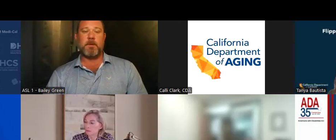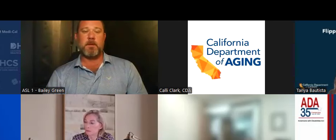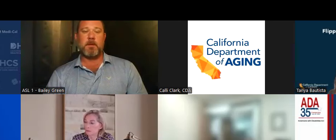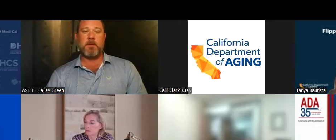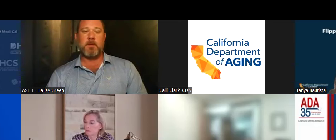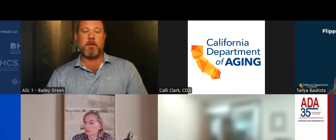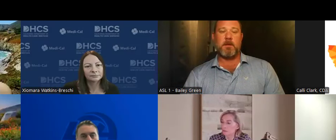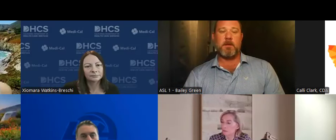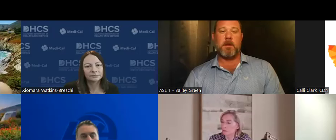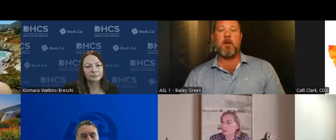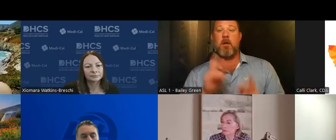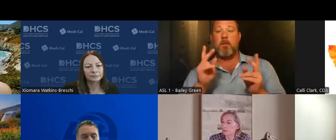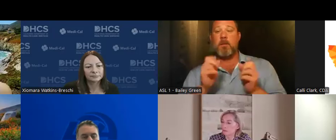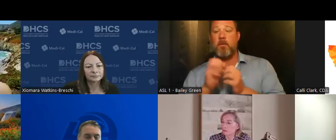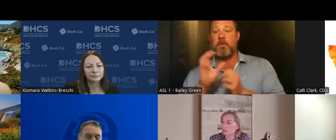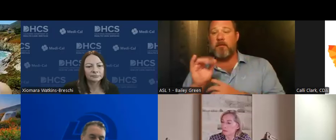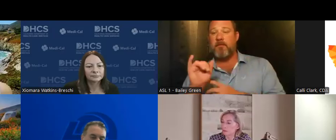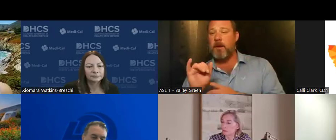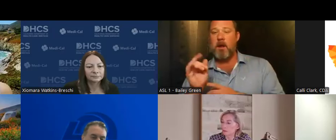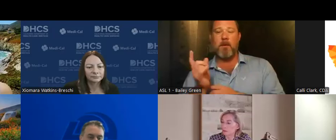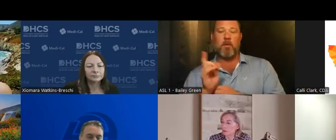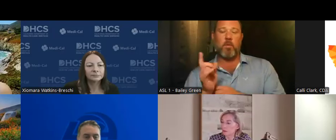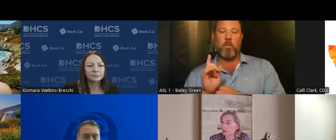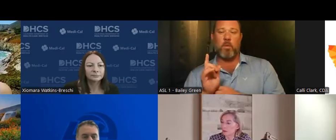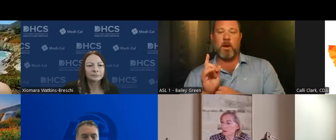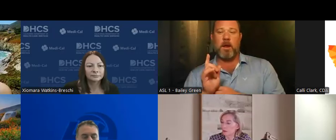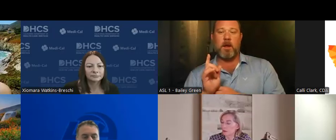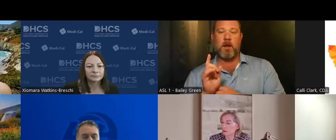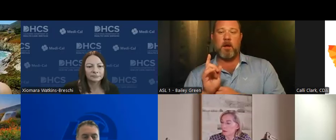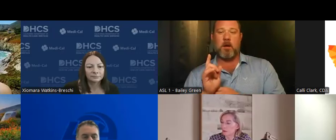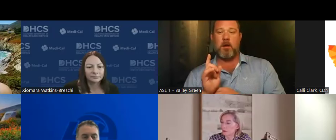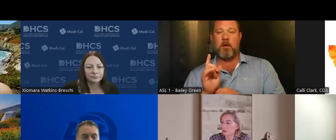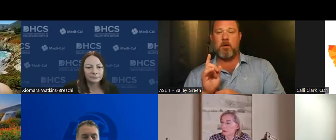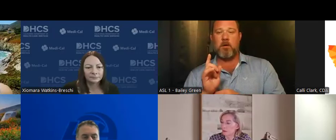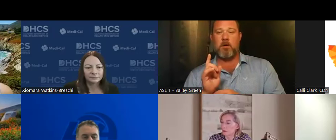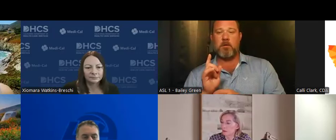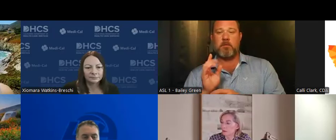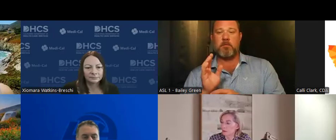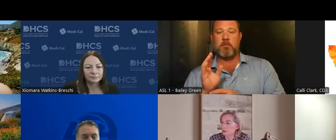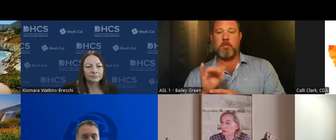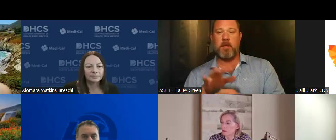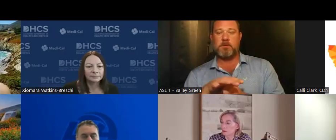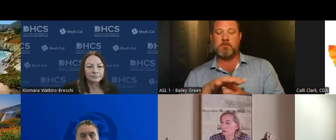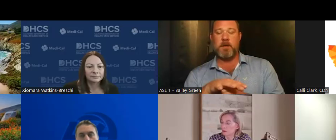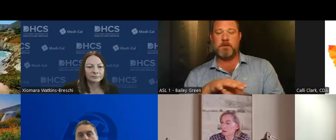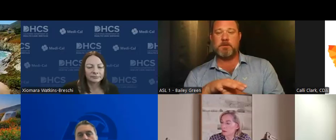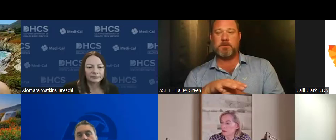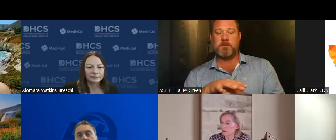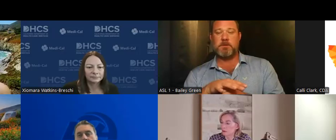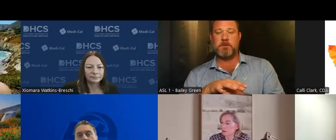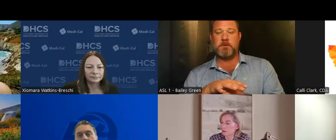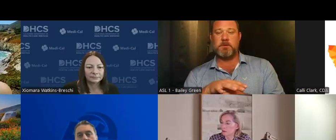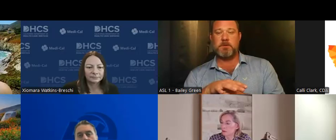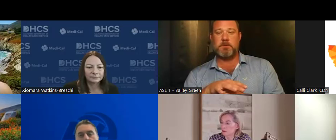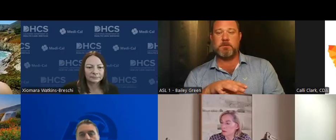how people with cognitive impairment, like where they are in that whole space. Because I